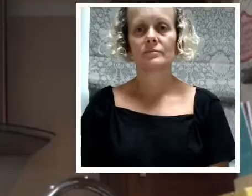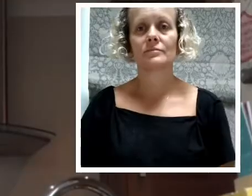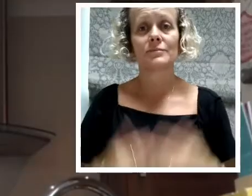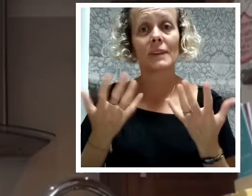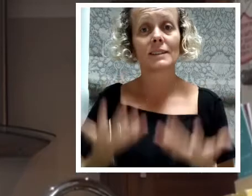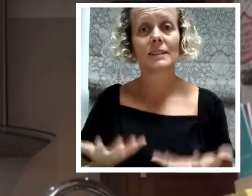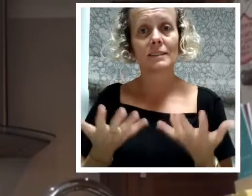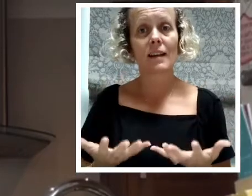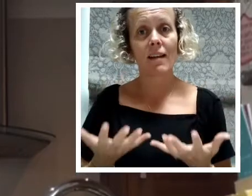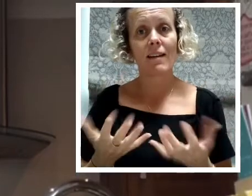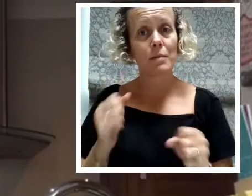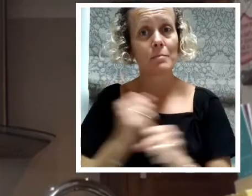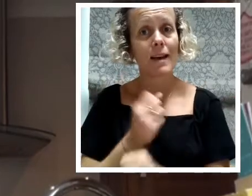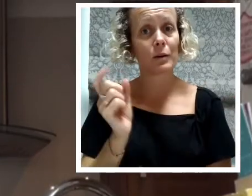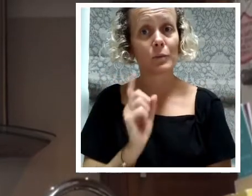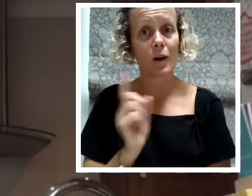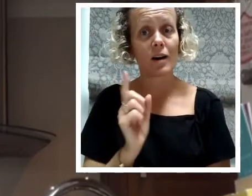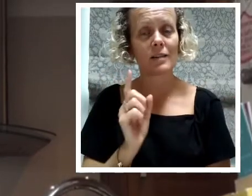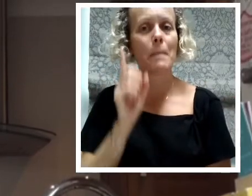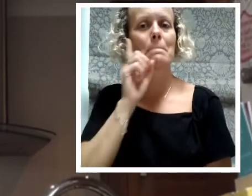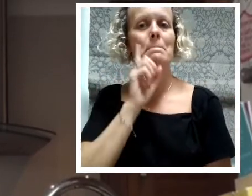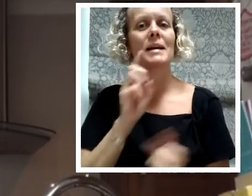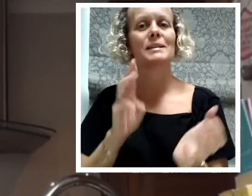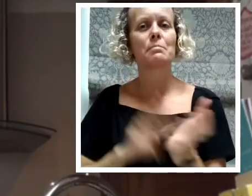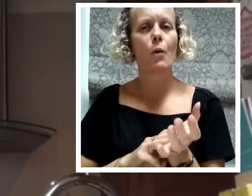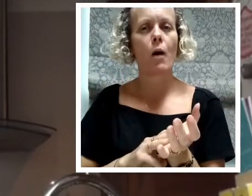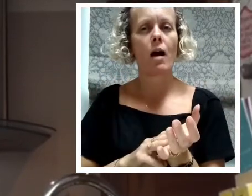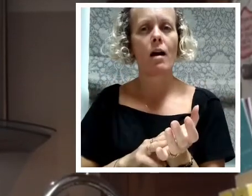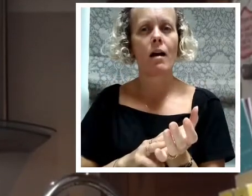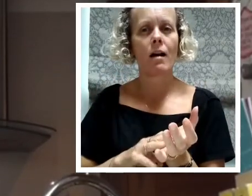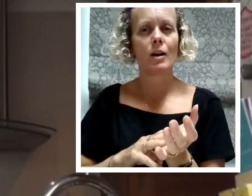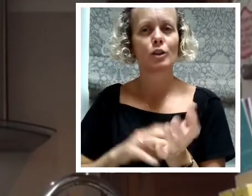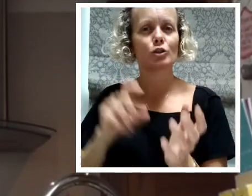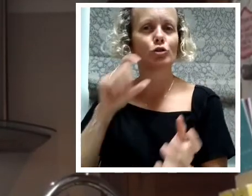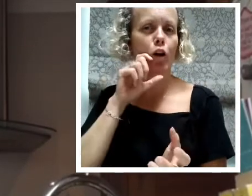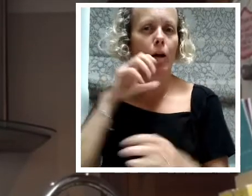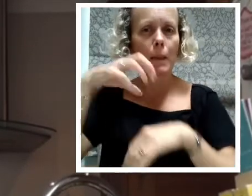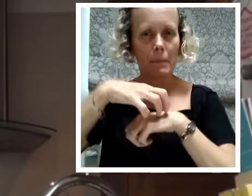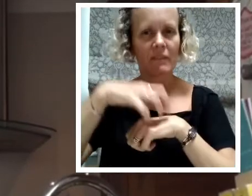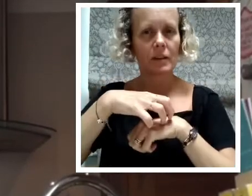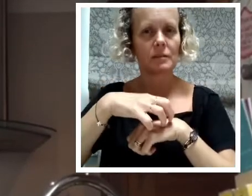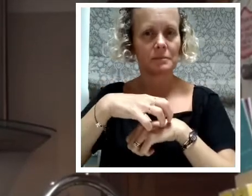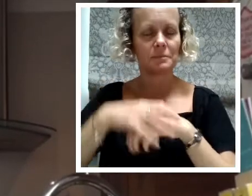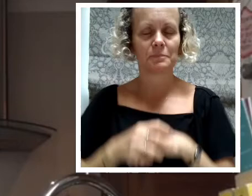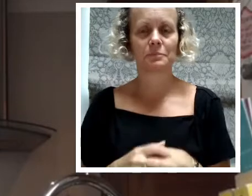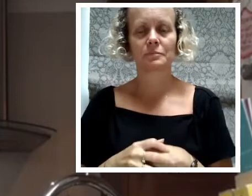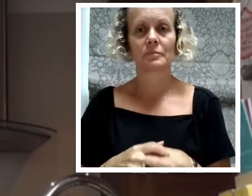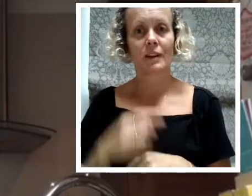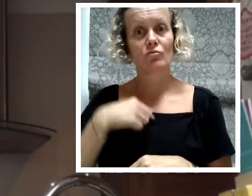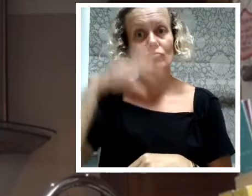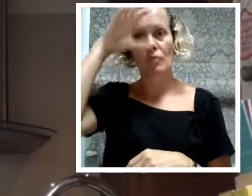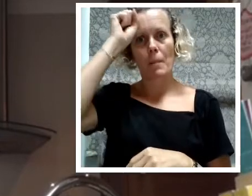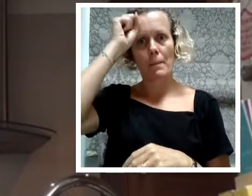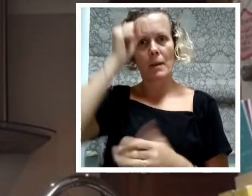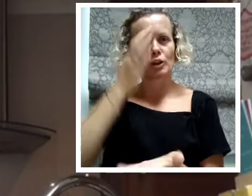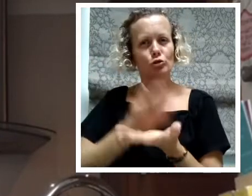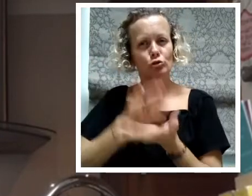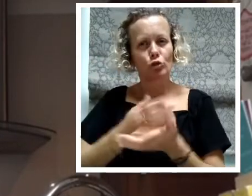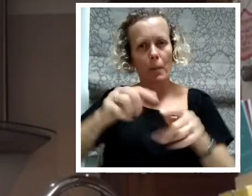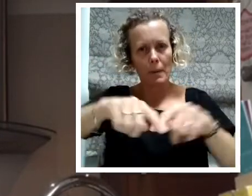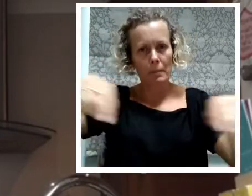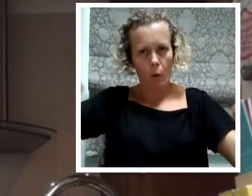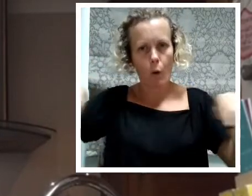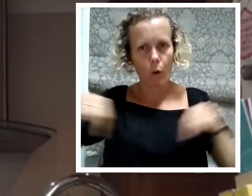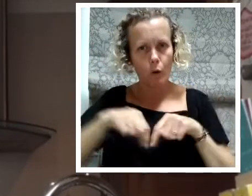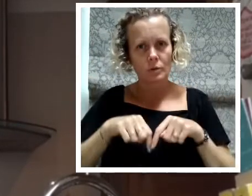So today we are going to make Mrs. Moore's chippy chocky muffins, and I've remembered to get my chopping board out, so I